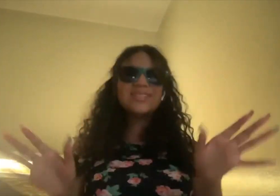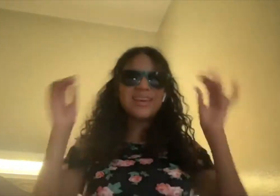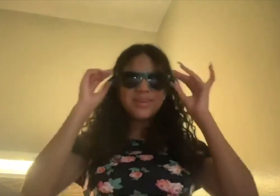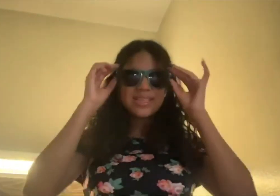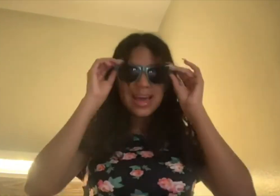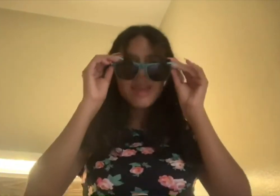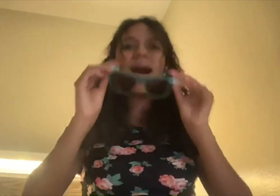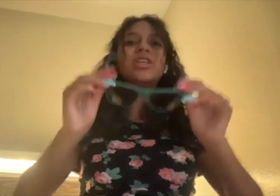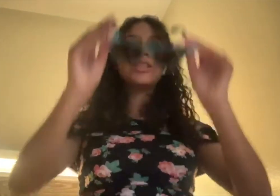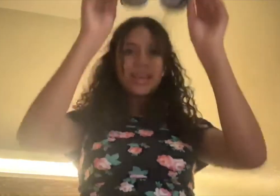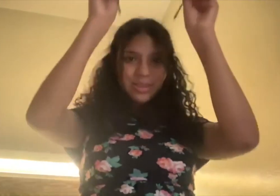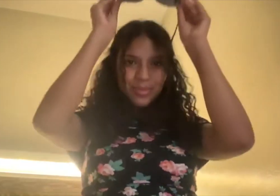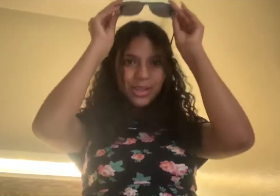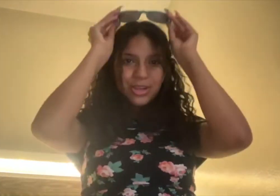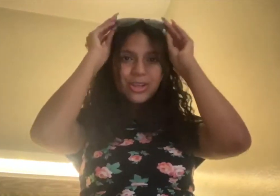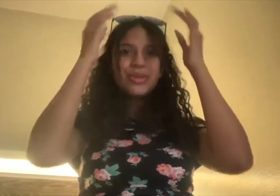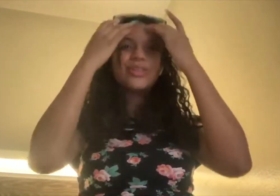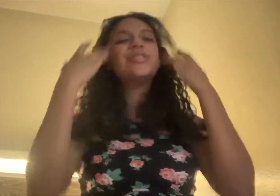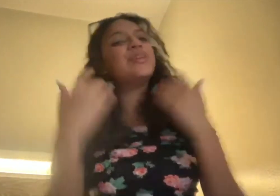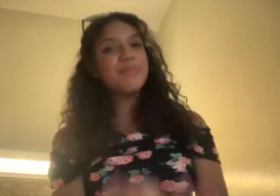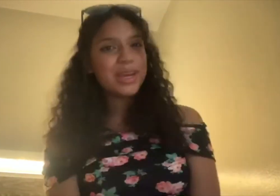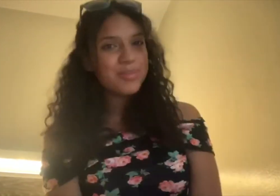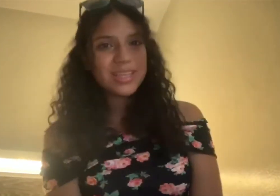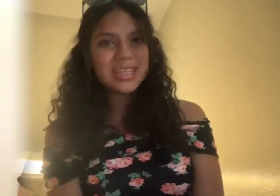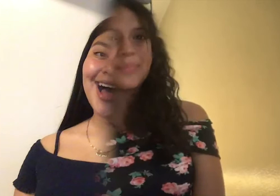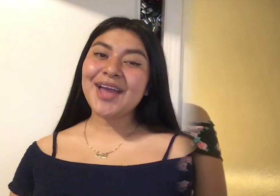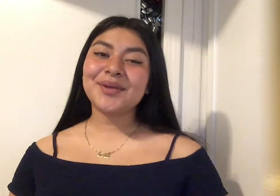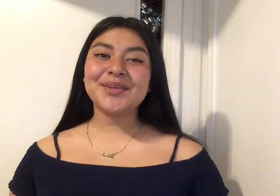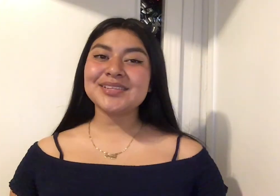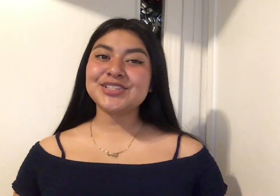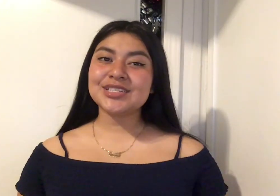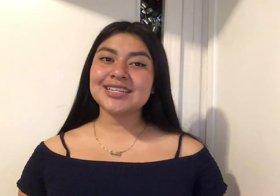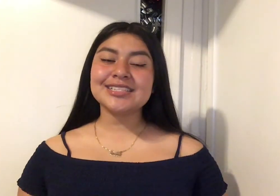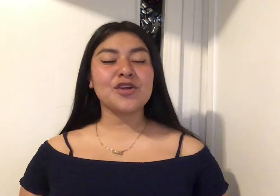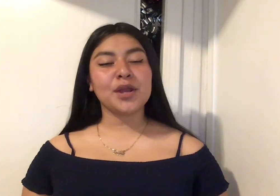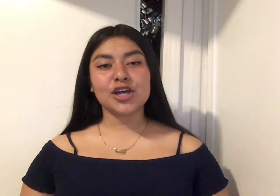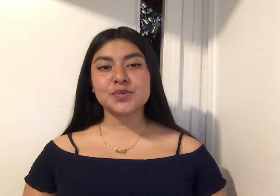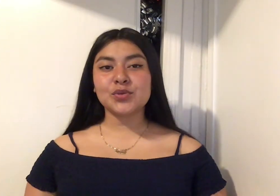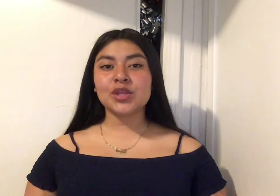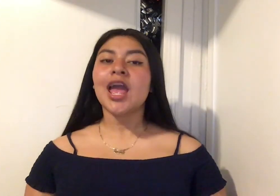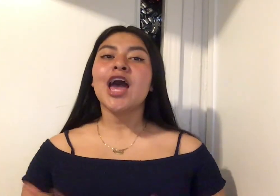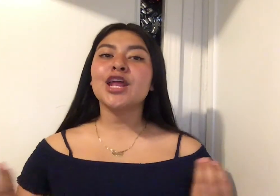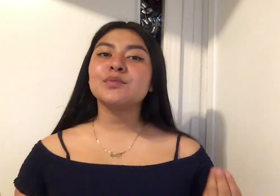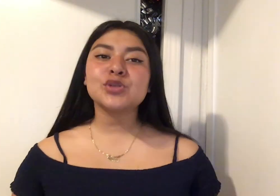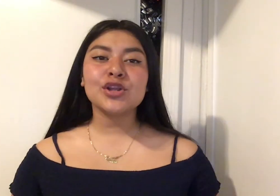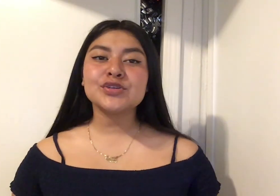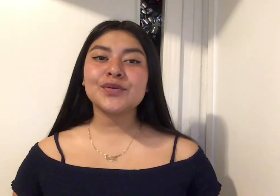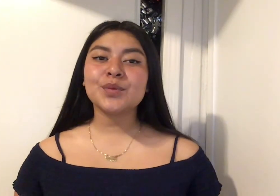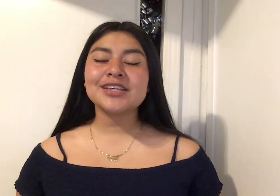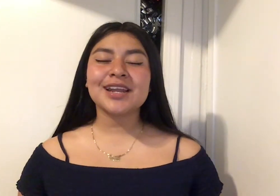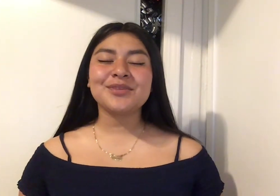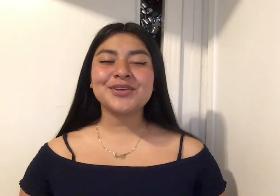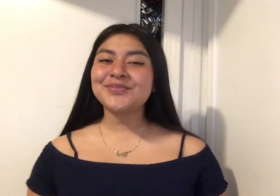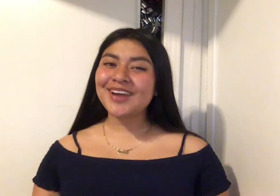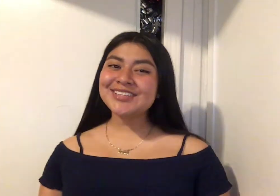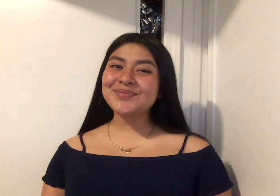Hello STEMIs, I am Ashley Escobar, your new student body president. Hi, my name is Ashley Hernandez, everybody calls me Tutti, and I am so honored to inform